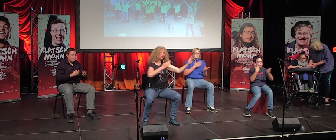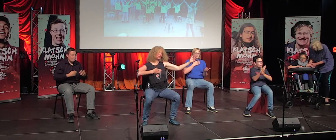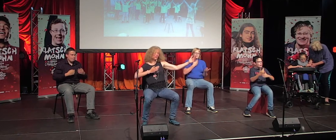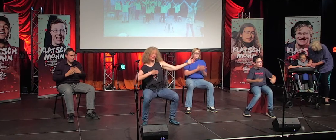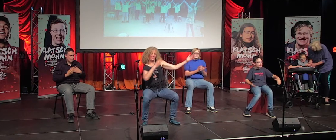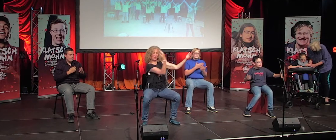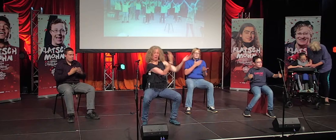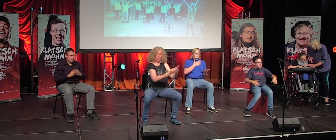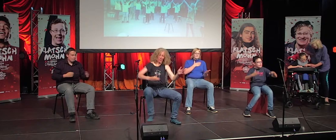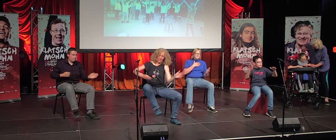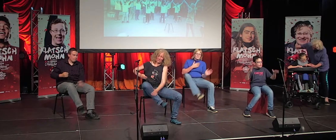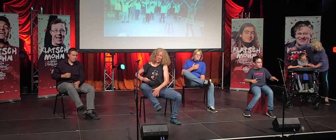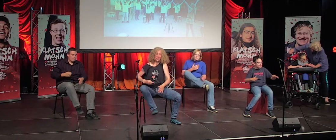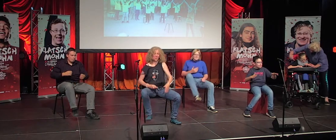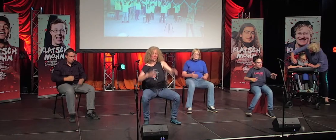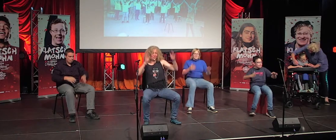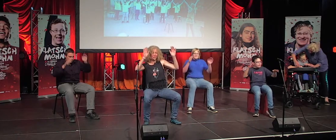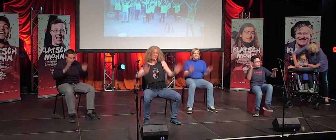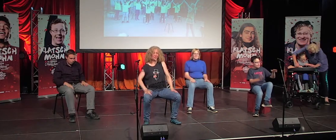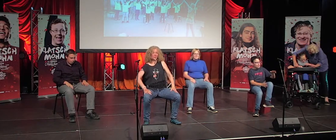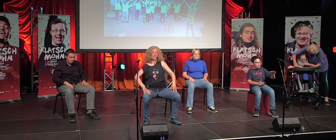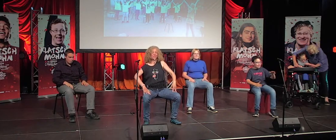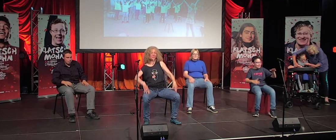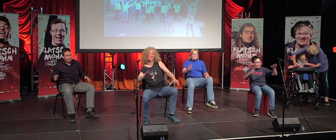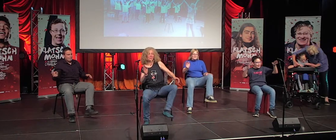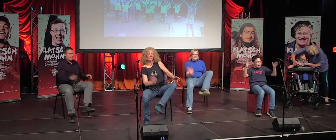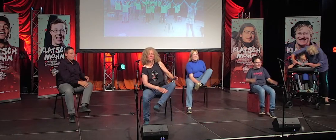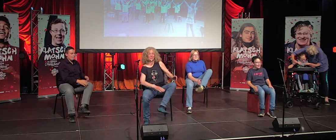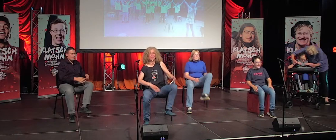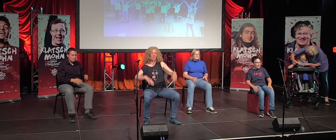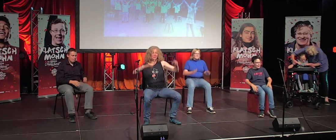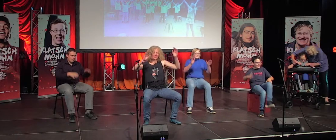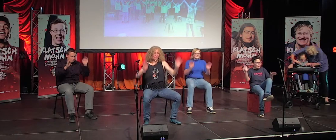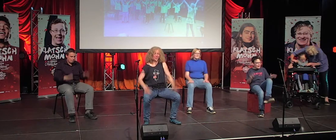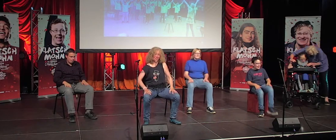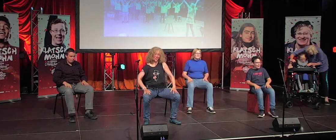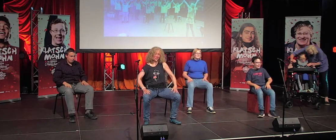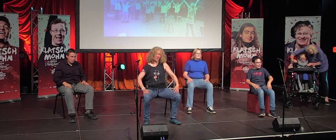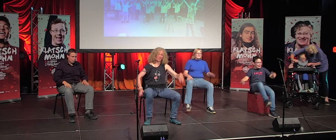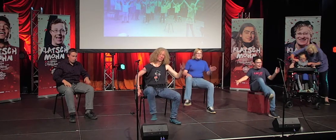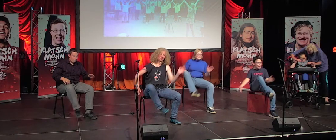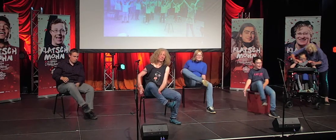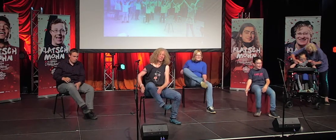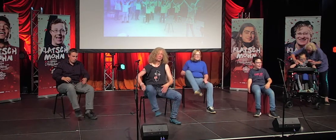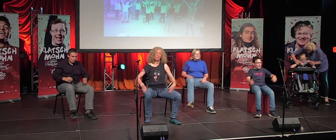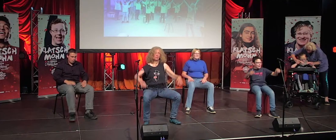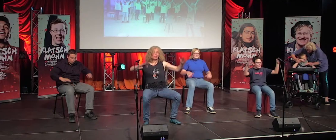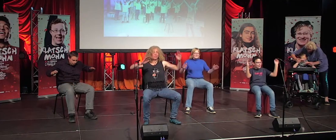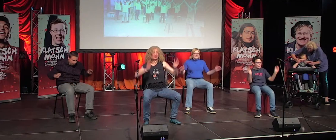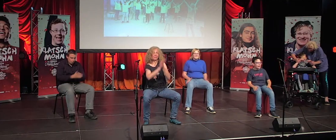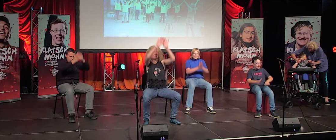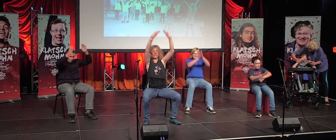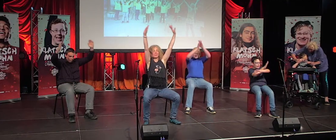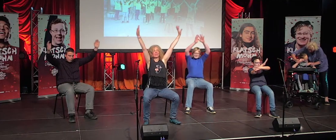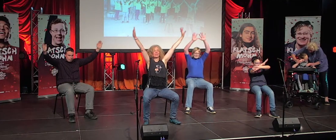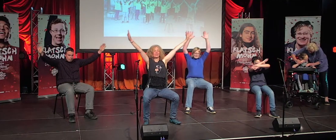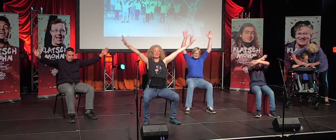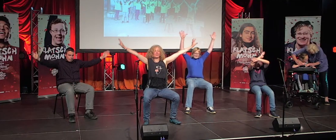Fine food. And a thousand times I've seen this road, a thousand